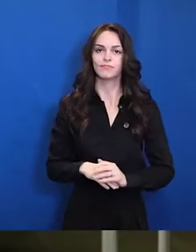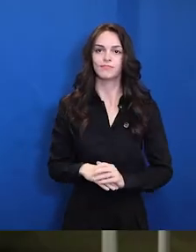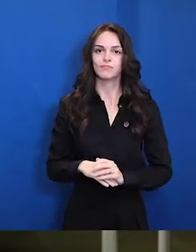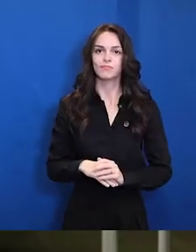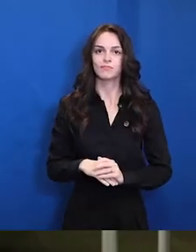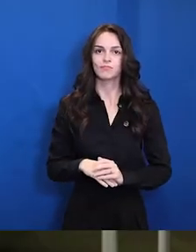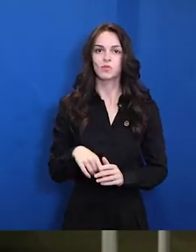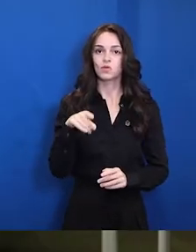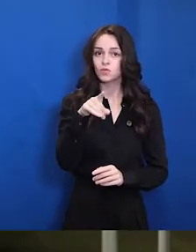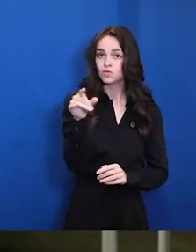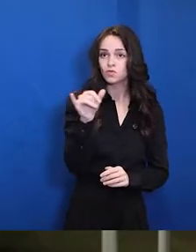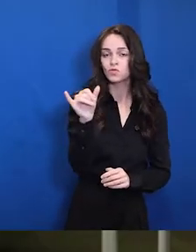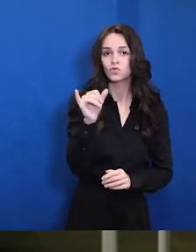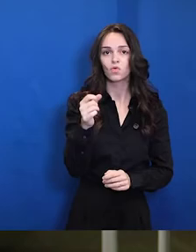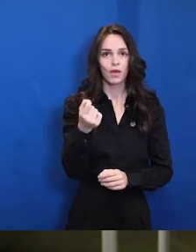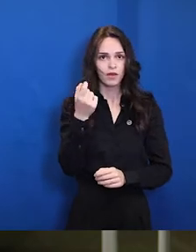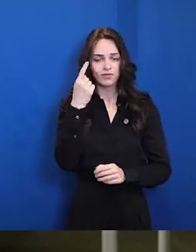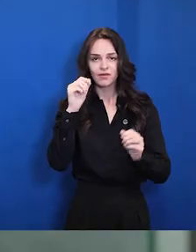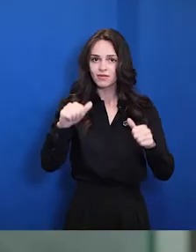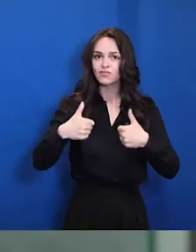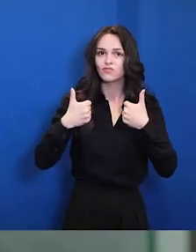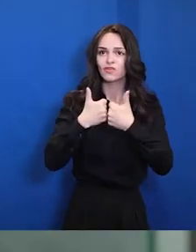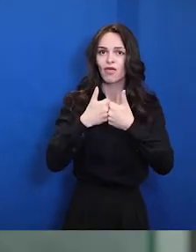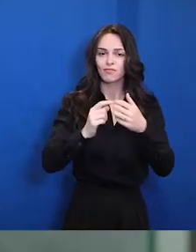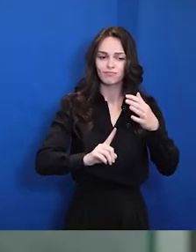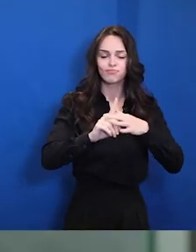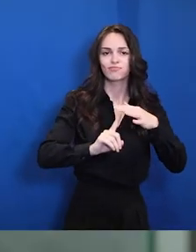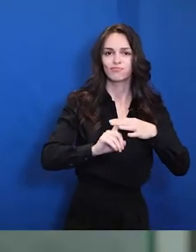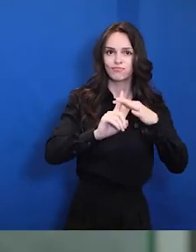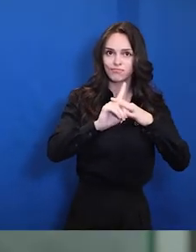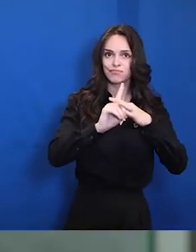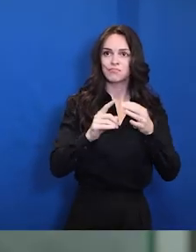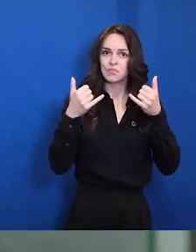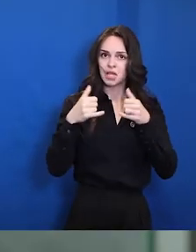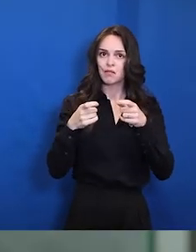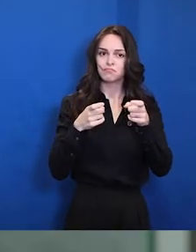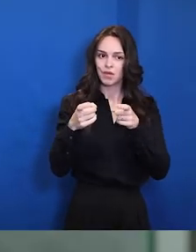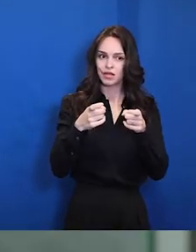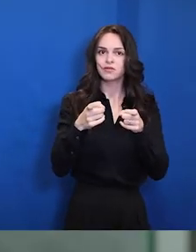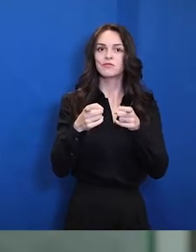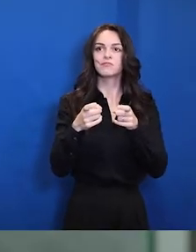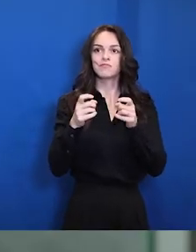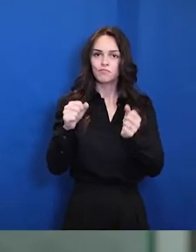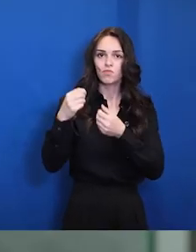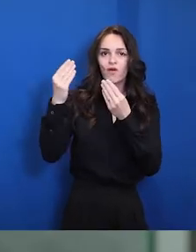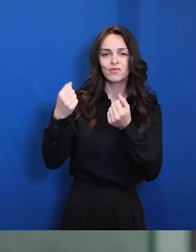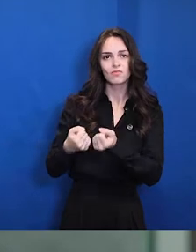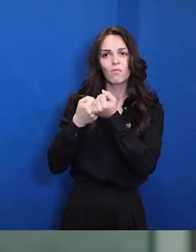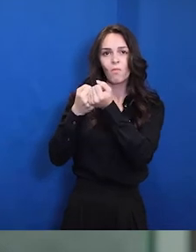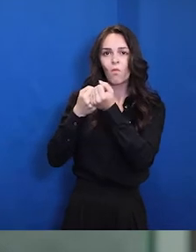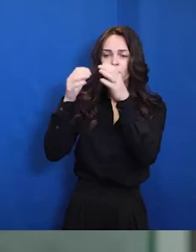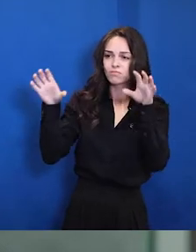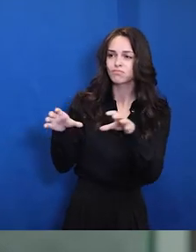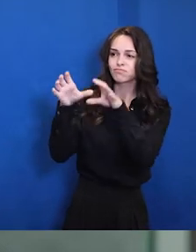as well, faced unprecedented challenges, but still managed to provide us with tremendous